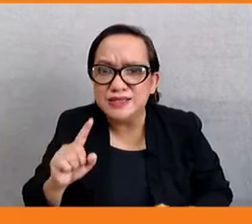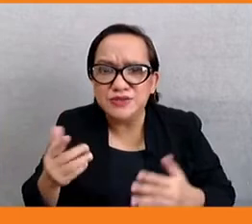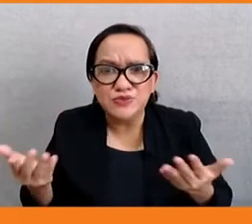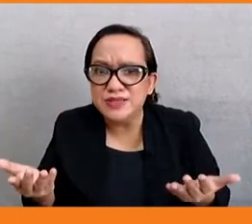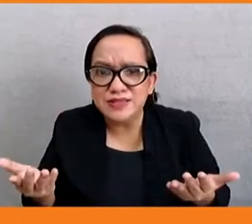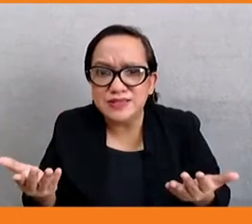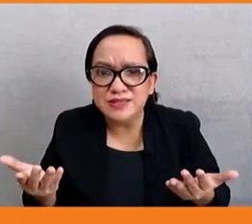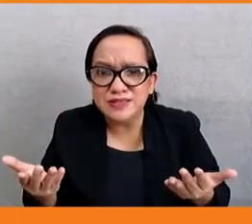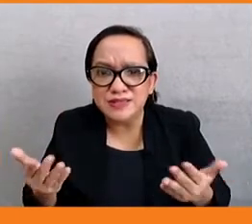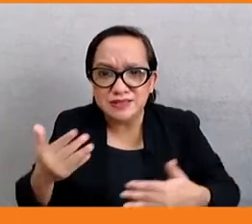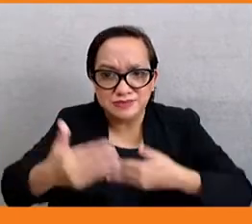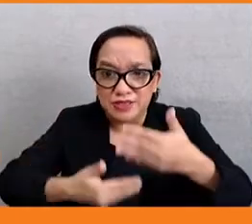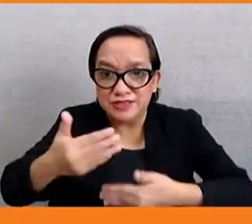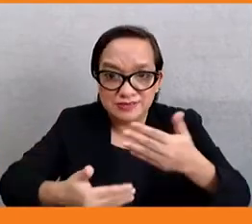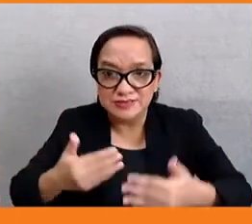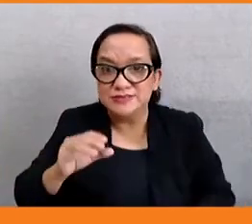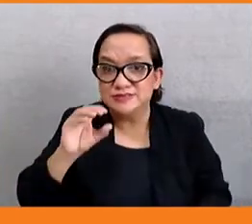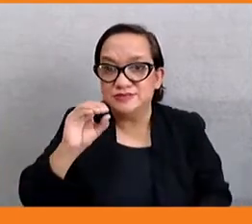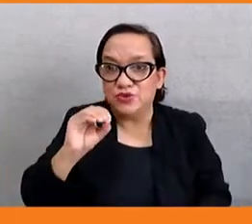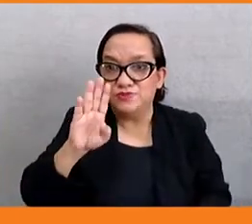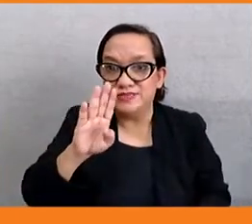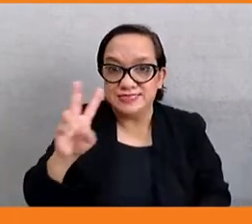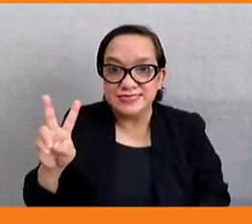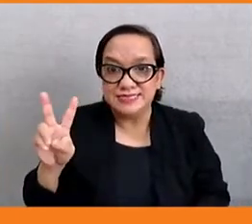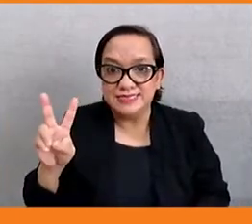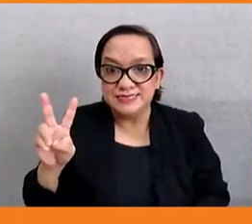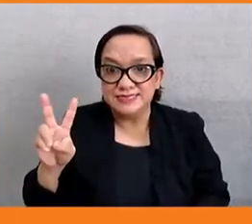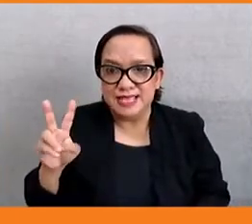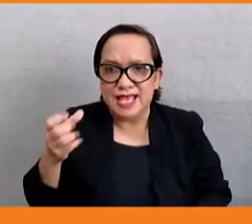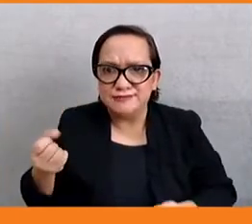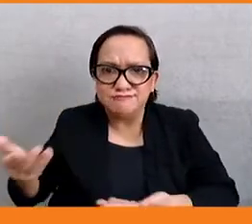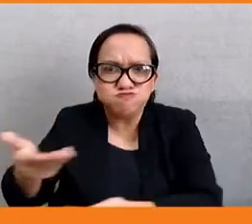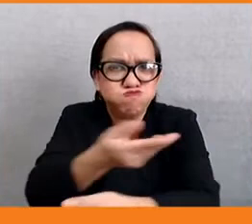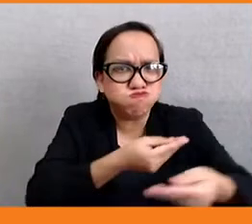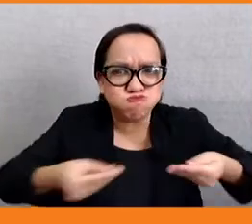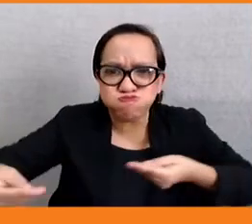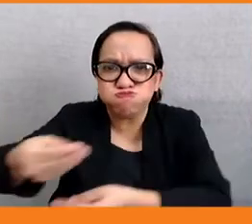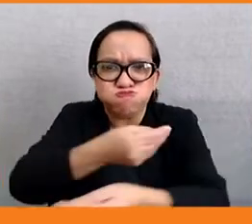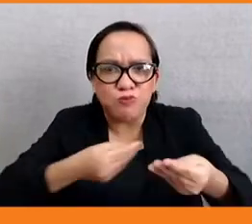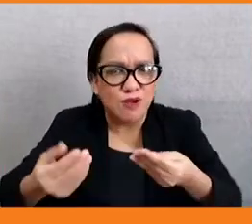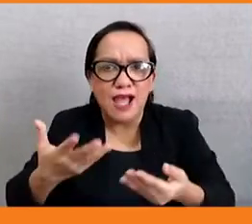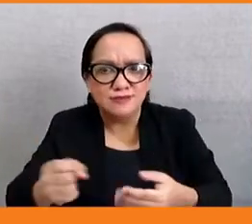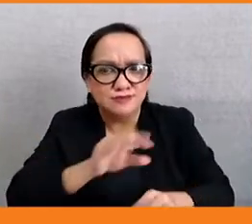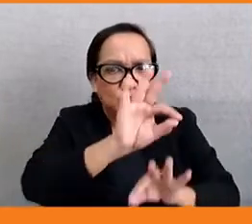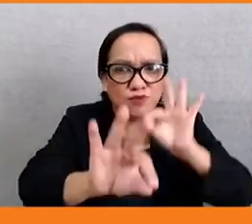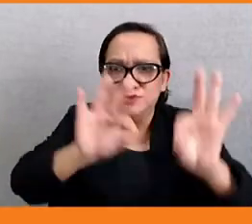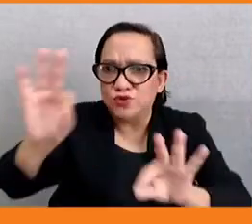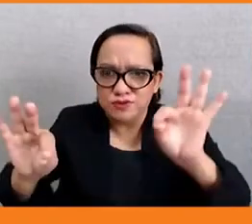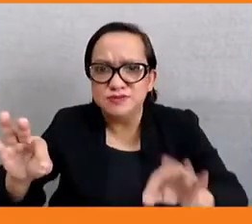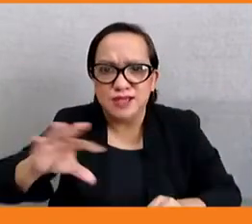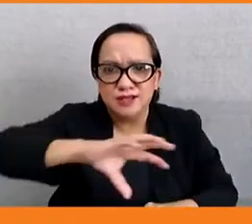extensive consultation with stakeholders across developing member countries, DMCs, and